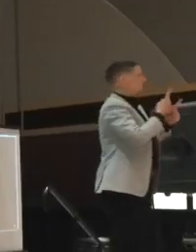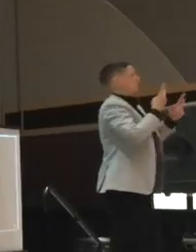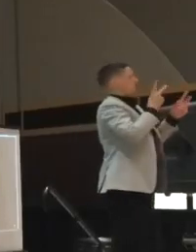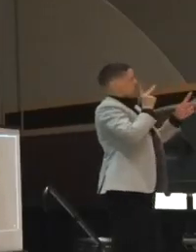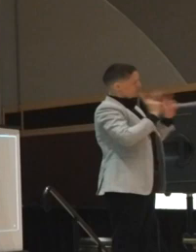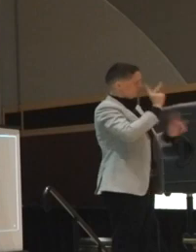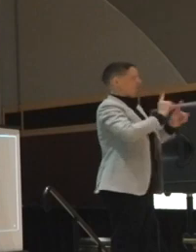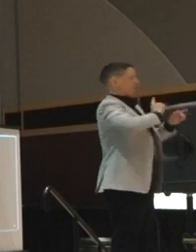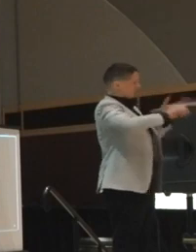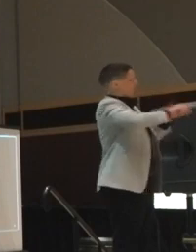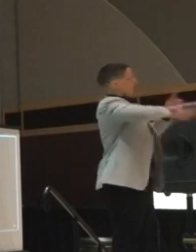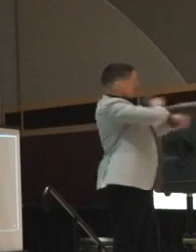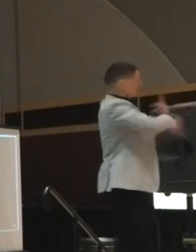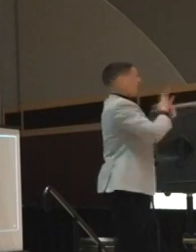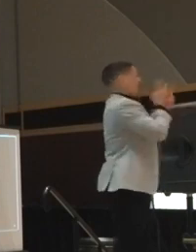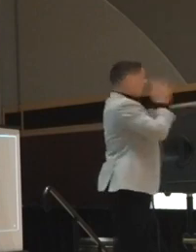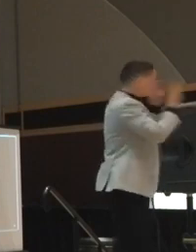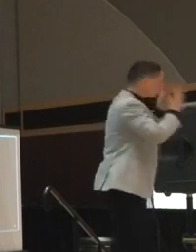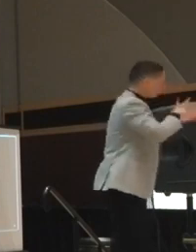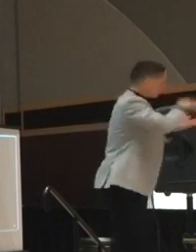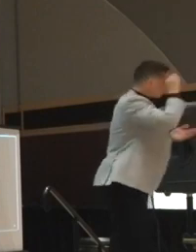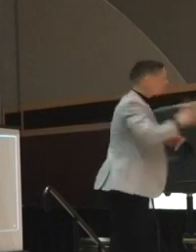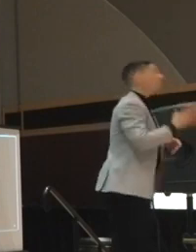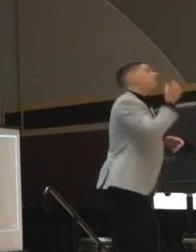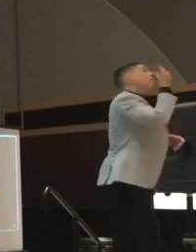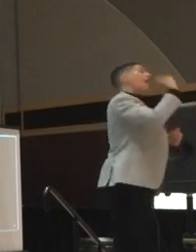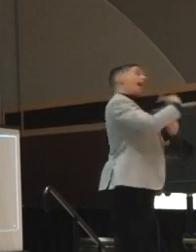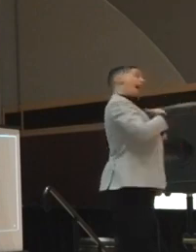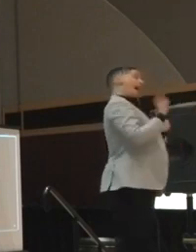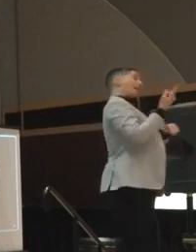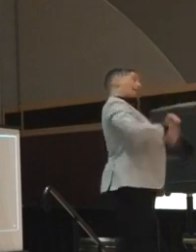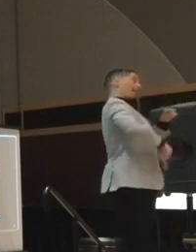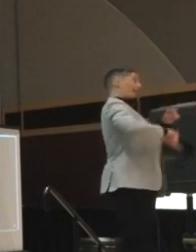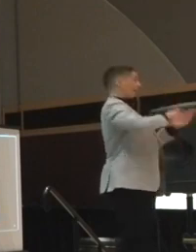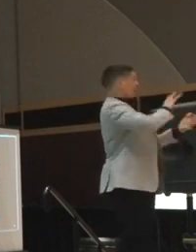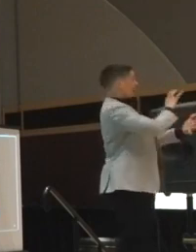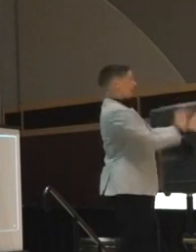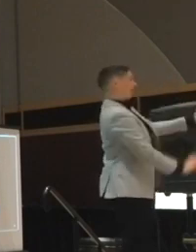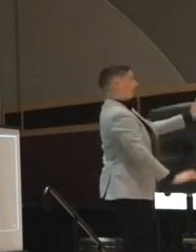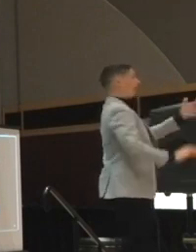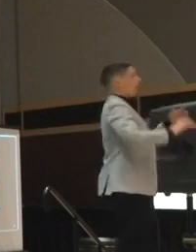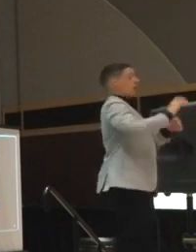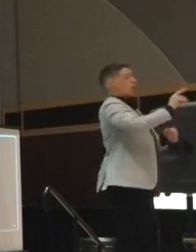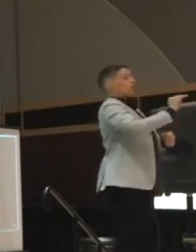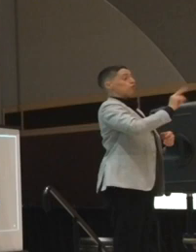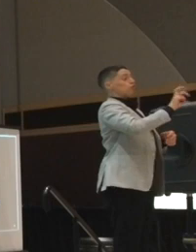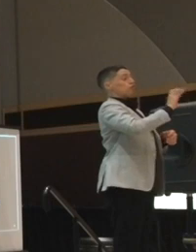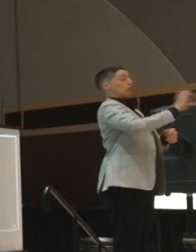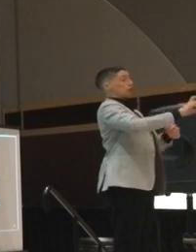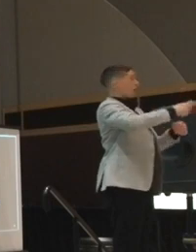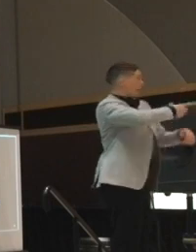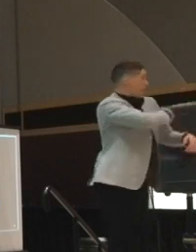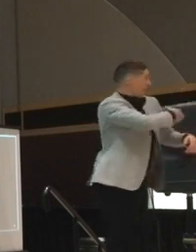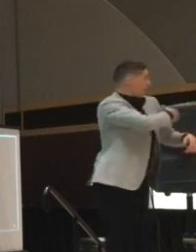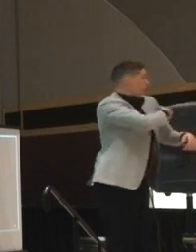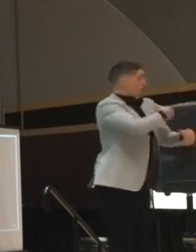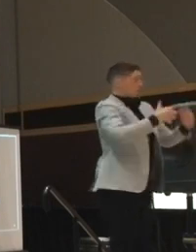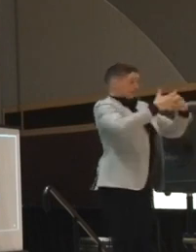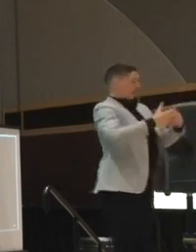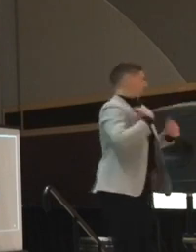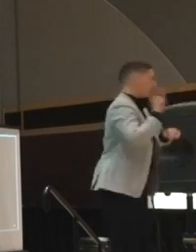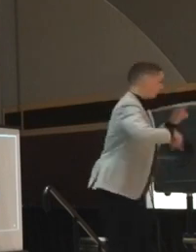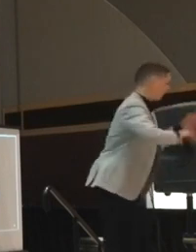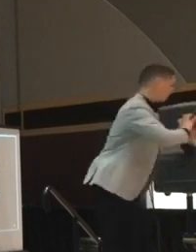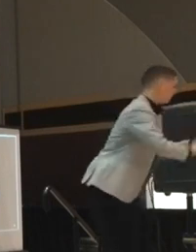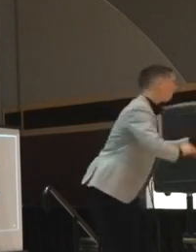burned up? I can't design a nuclear power plant, but all I need to know is if the